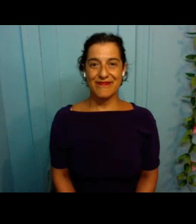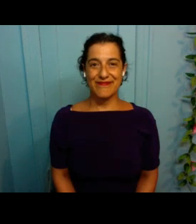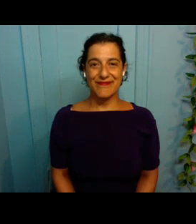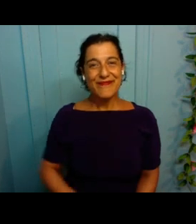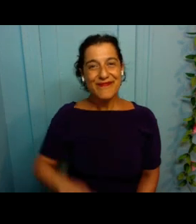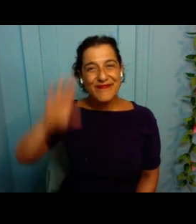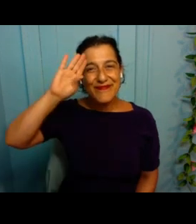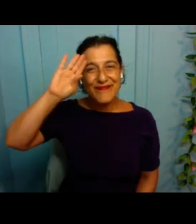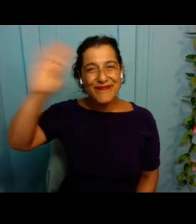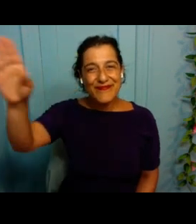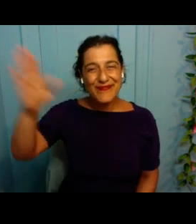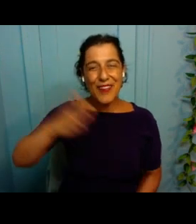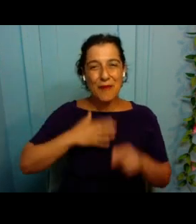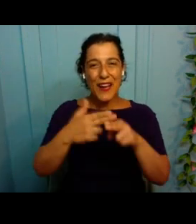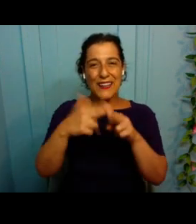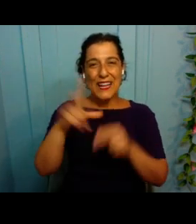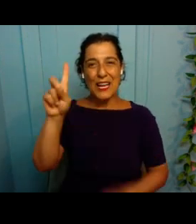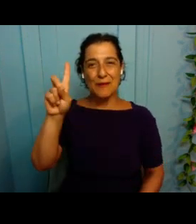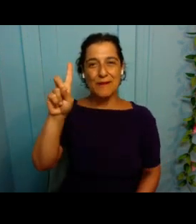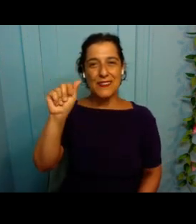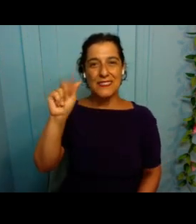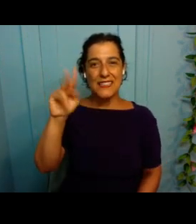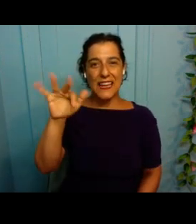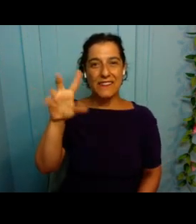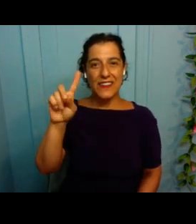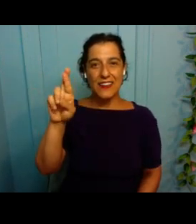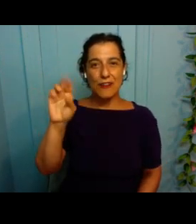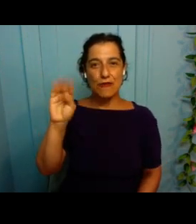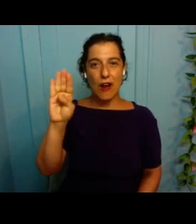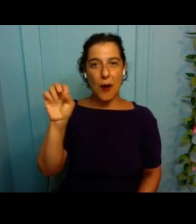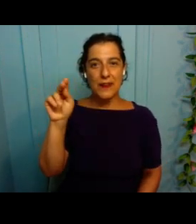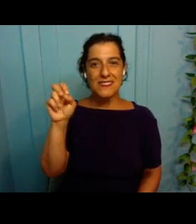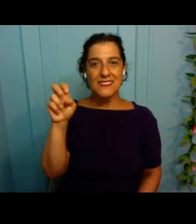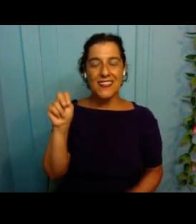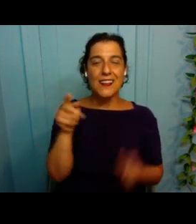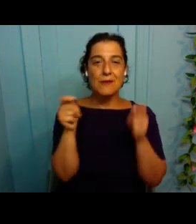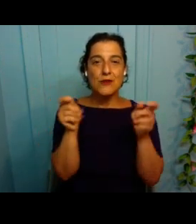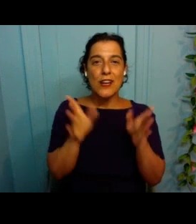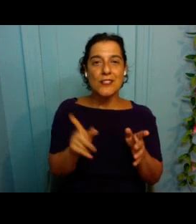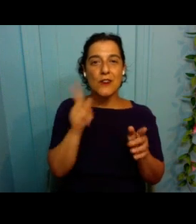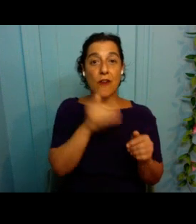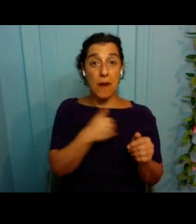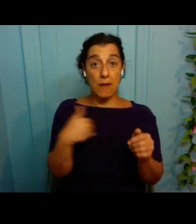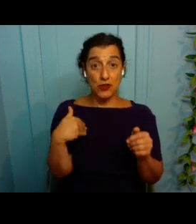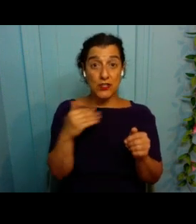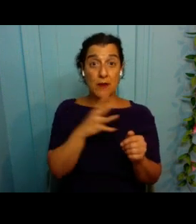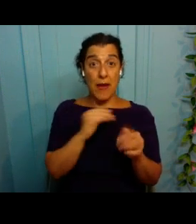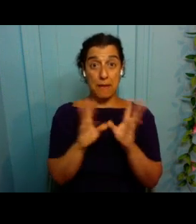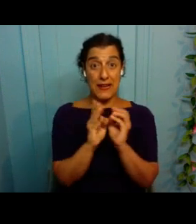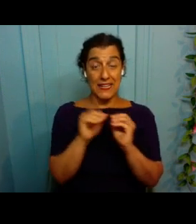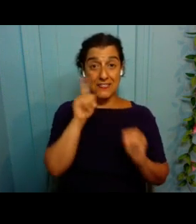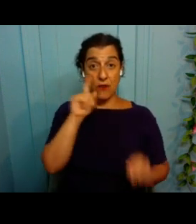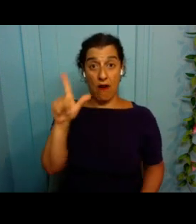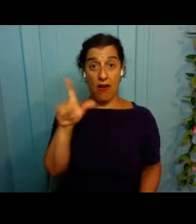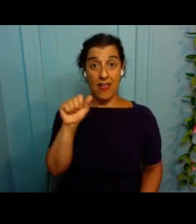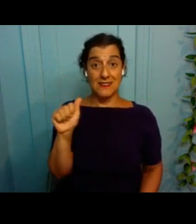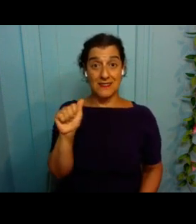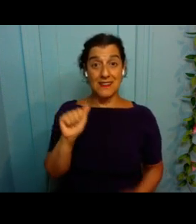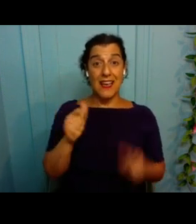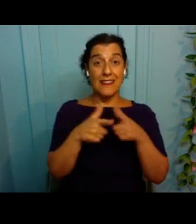Hi, everybody. My name is David Robinson. I am the Director of Membership and Meetings for the Linguistics Society of America, which is sponsoring this